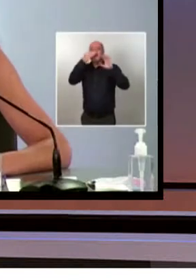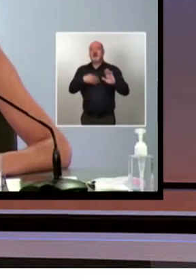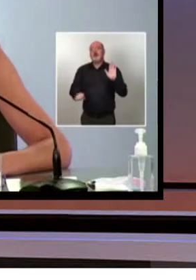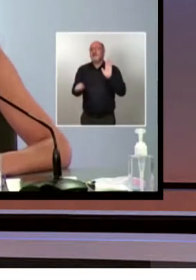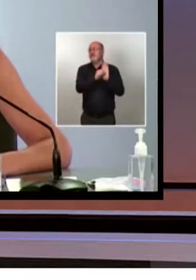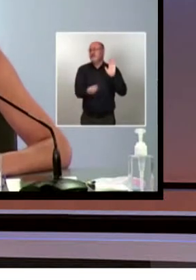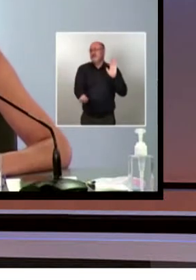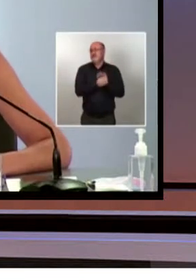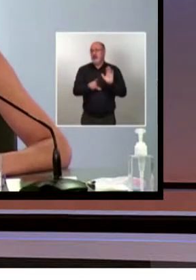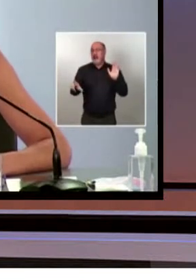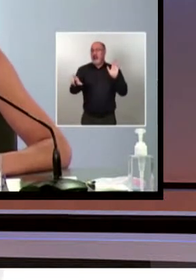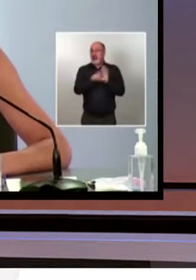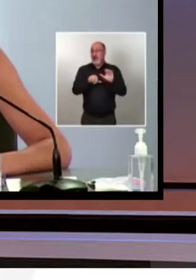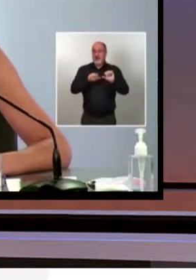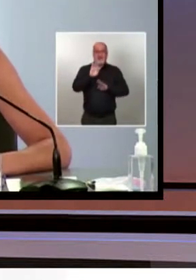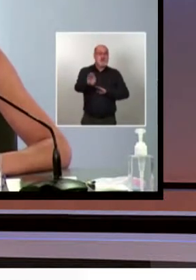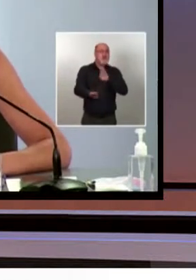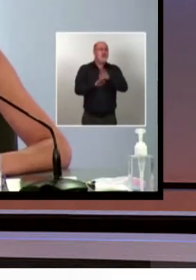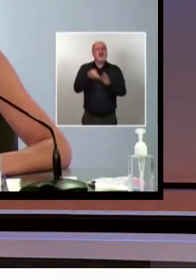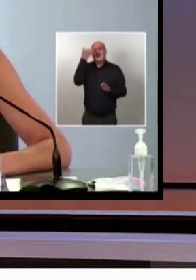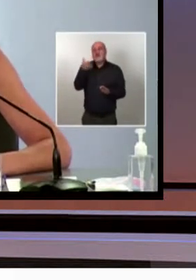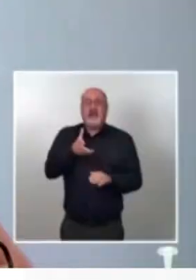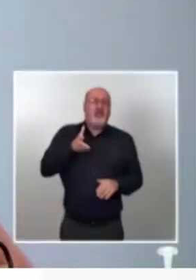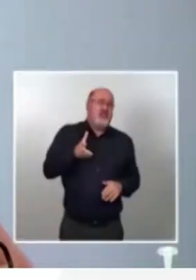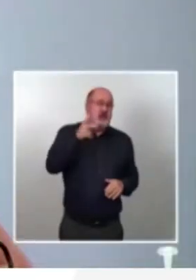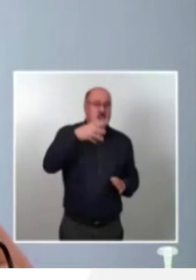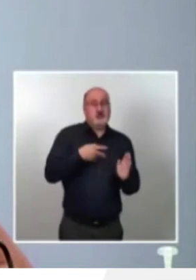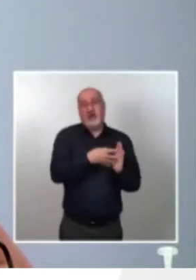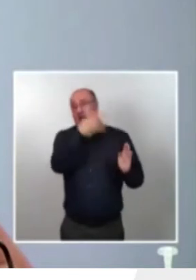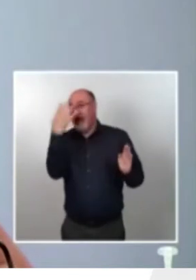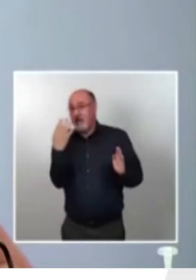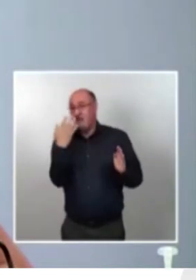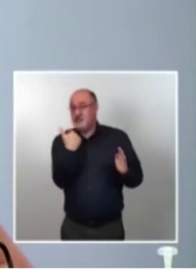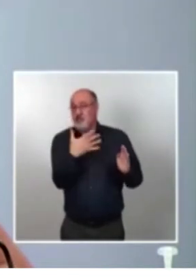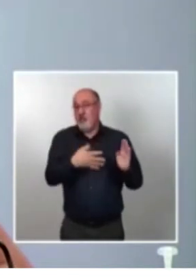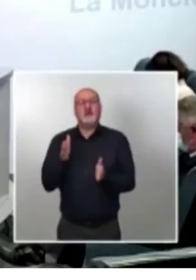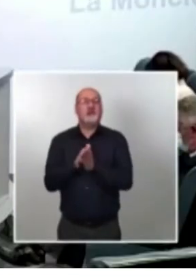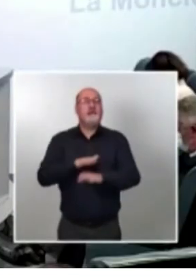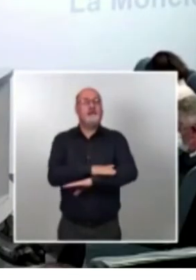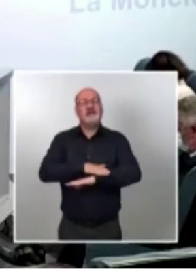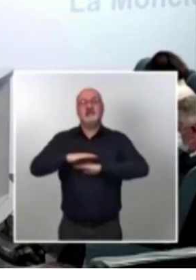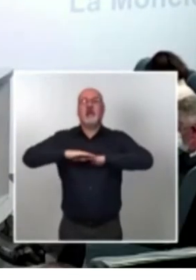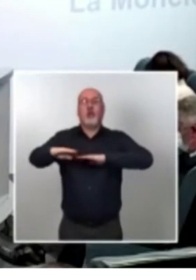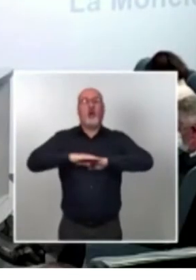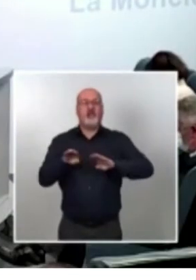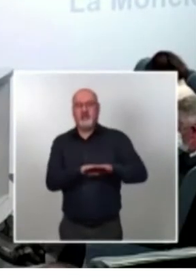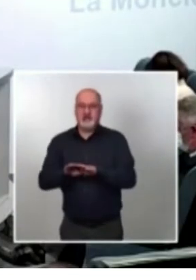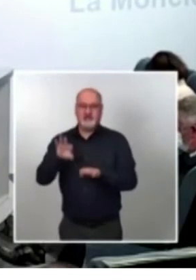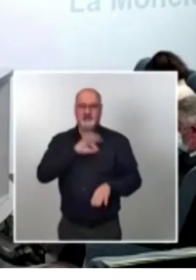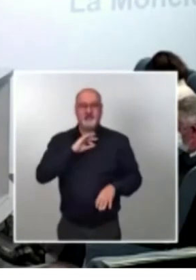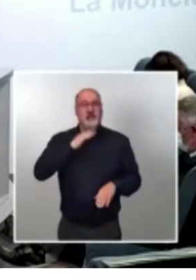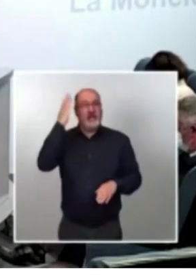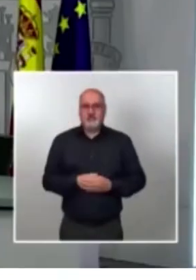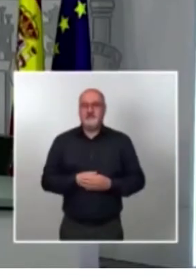following a cabinet meeting, Spain's equality minister said the new draft takes a giant step forward LGBT